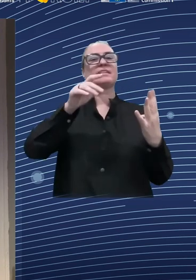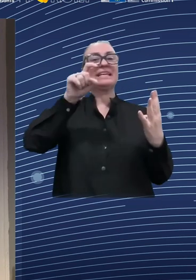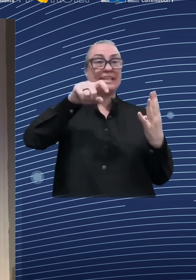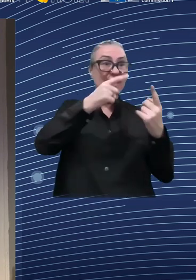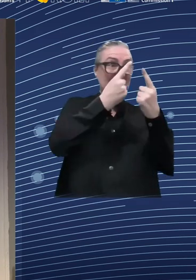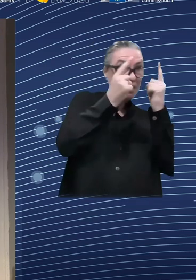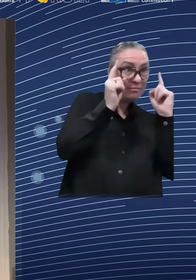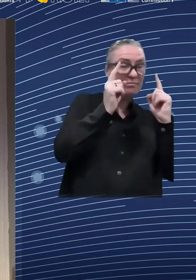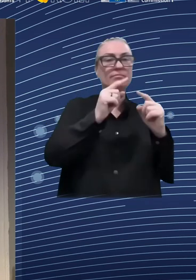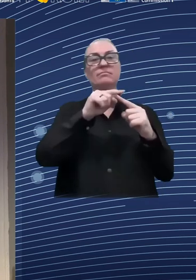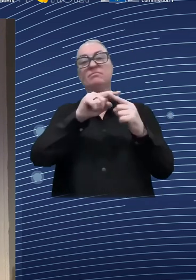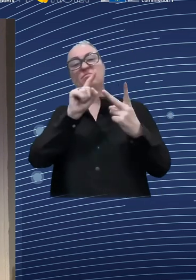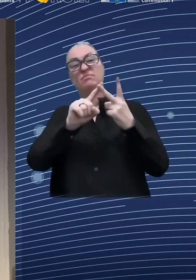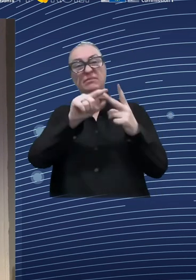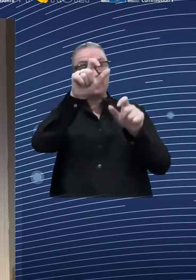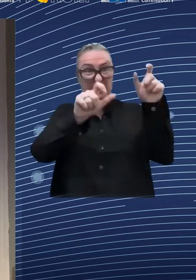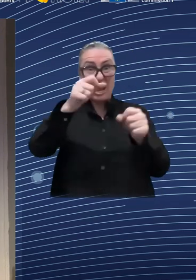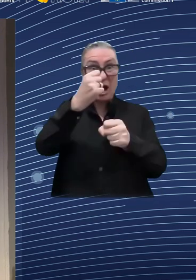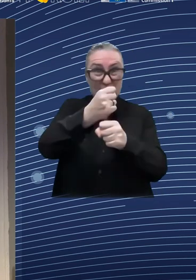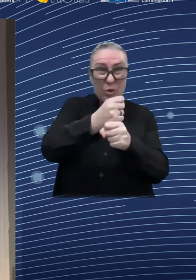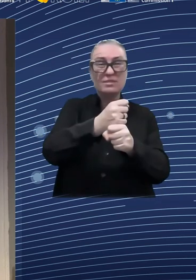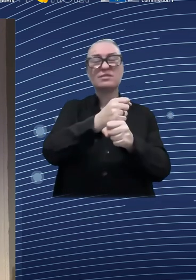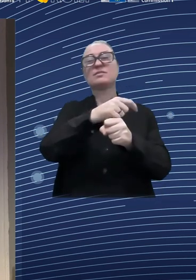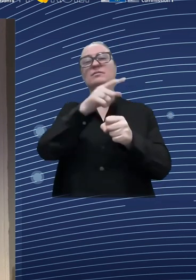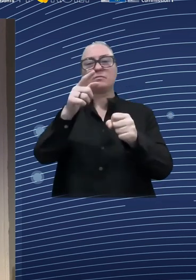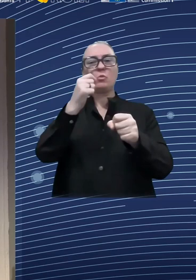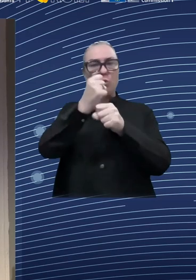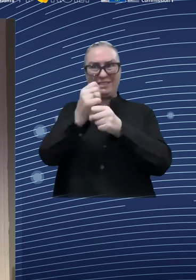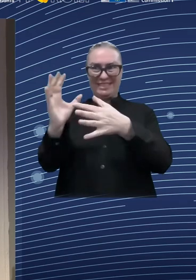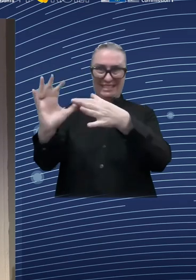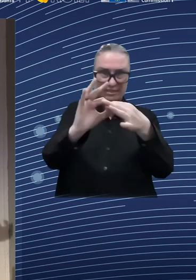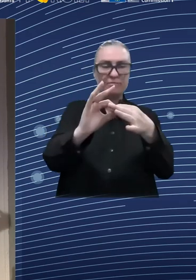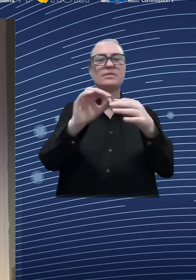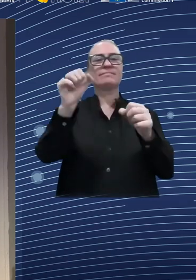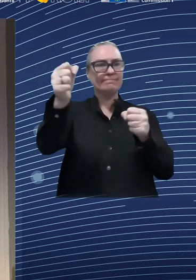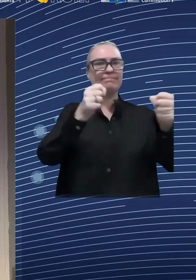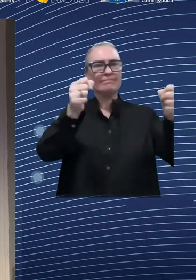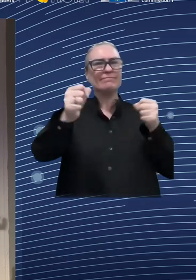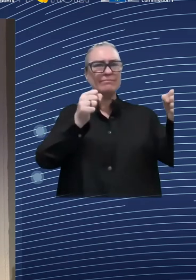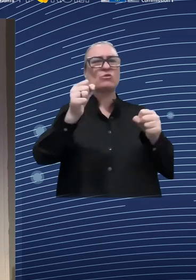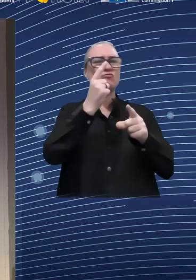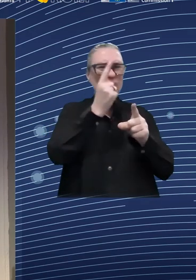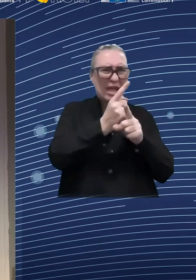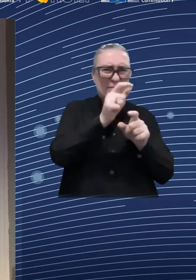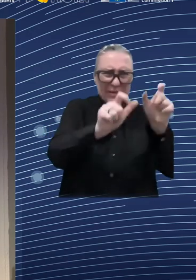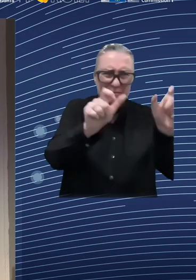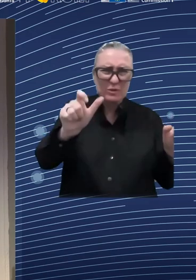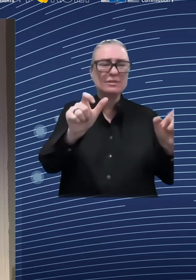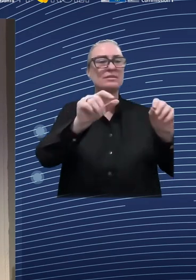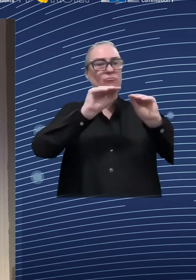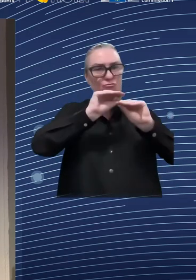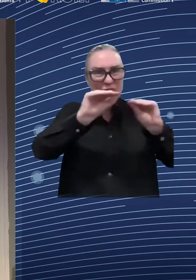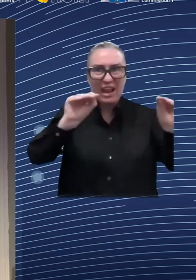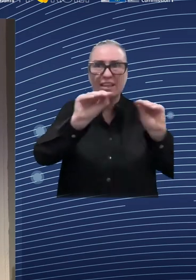the side of employers and from the side of workers and everyone. And then I think that the government has a very